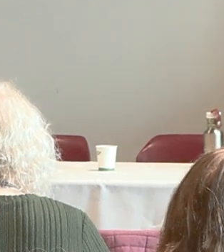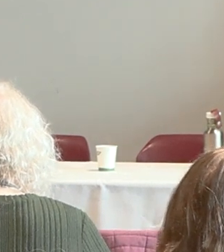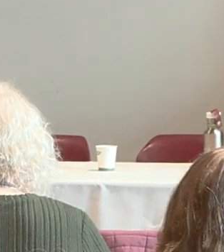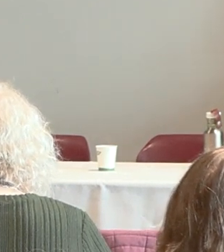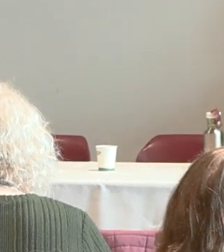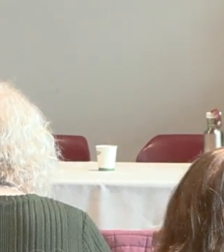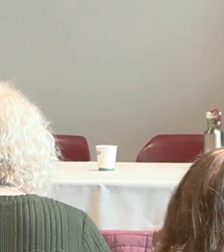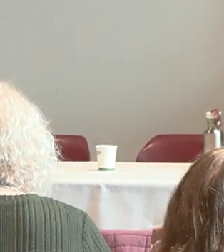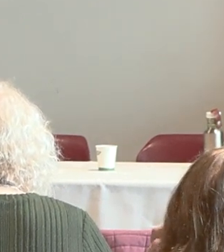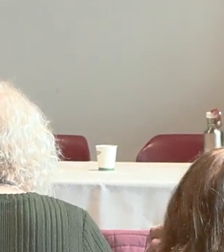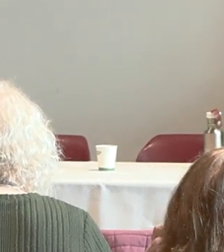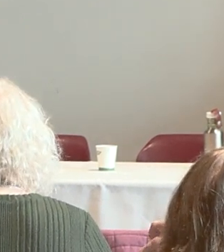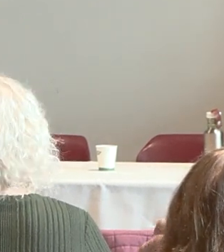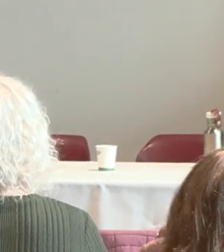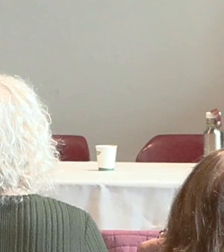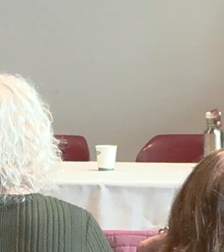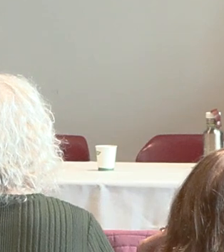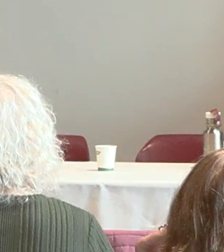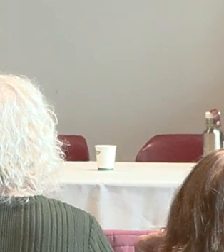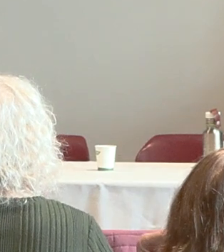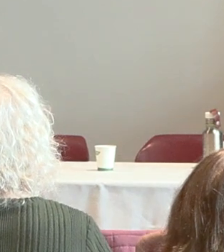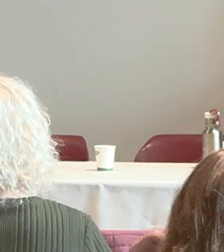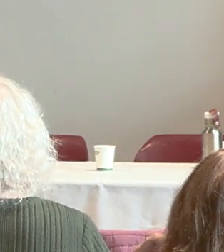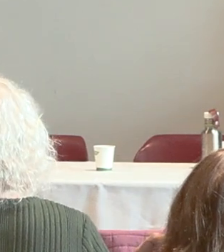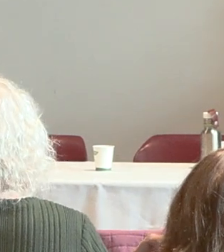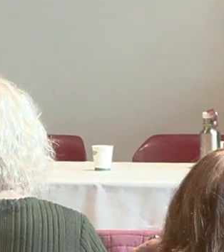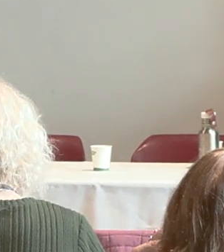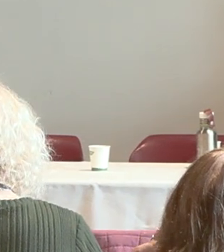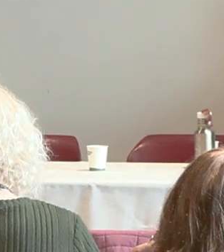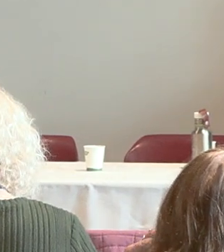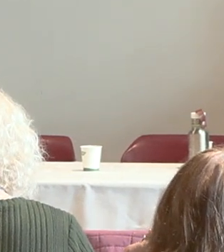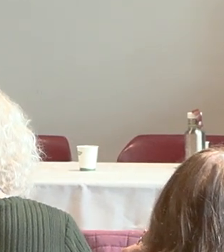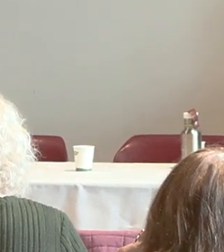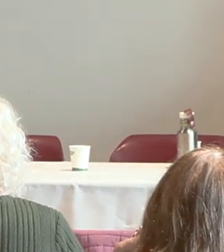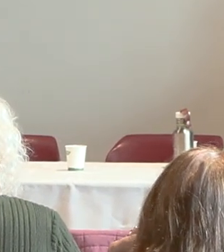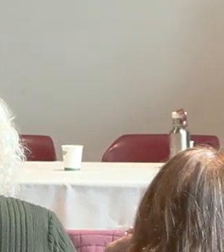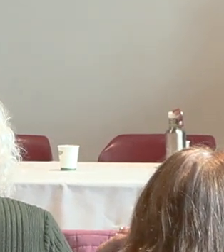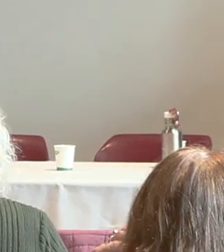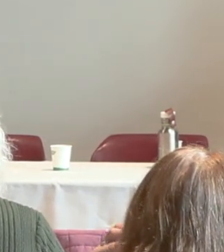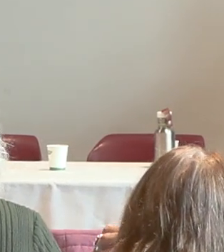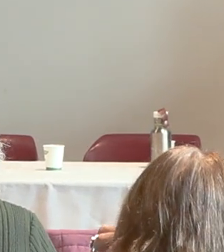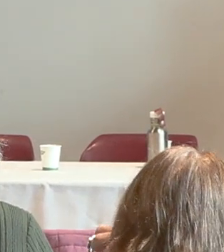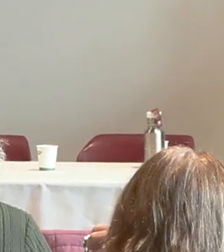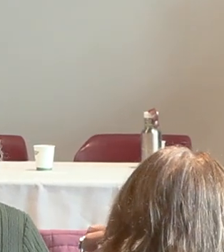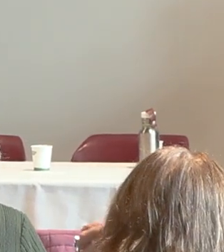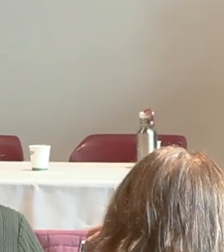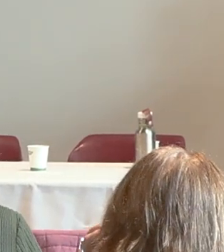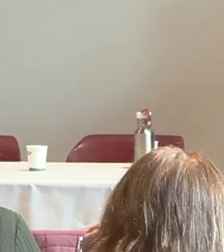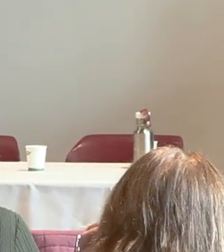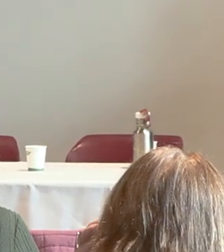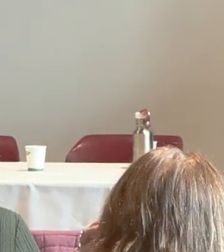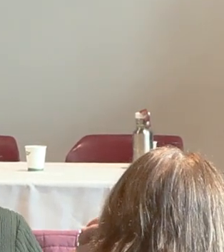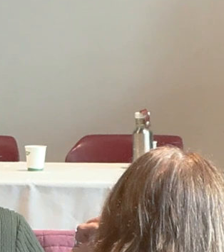The process of reimagining, resurrecting, and revising a